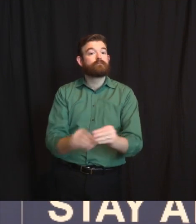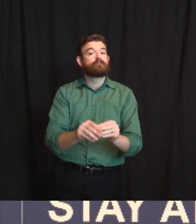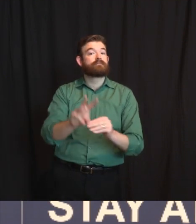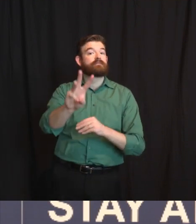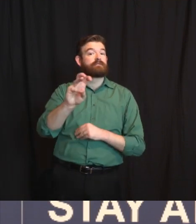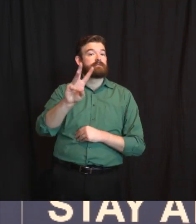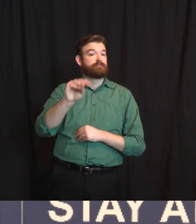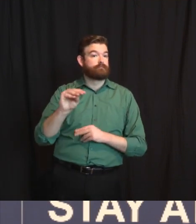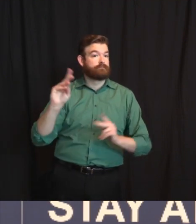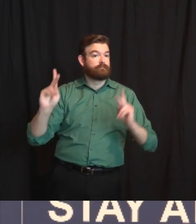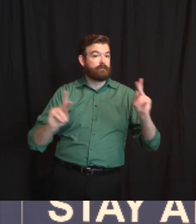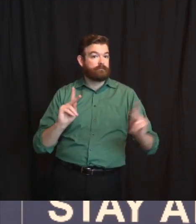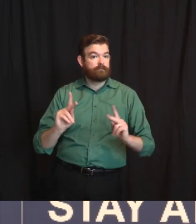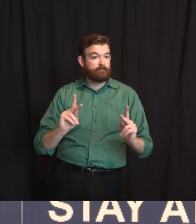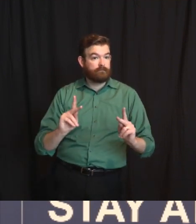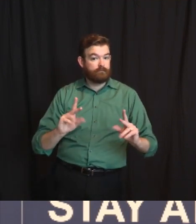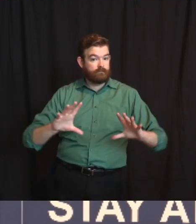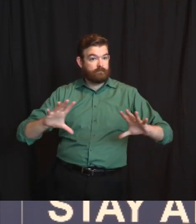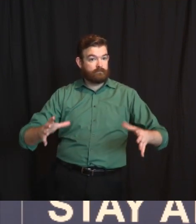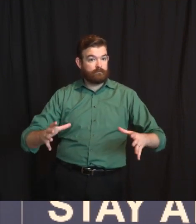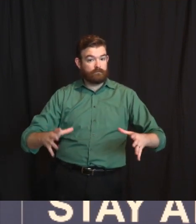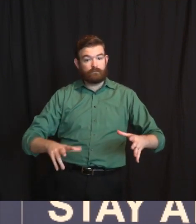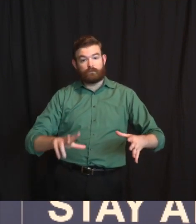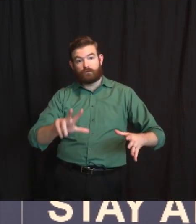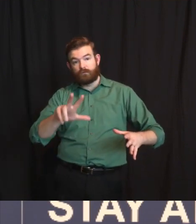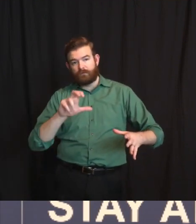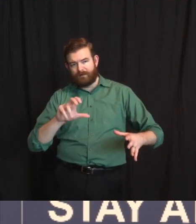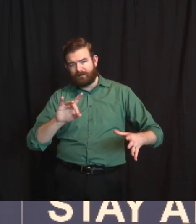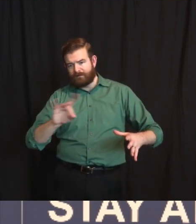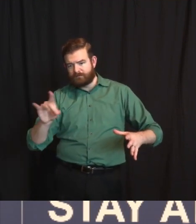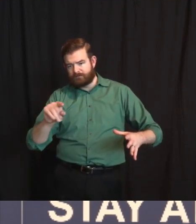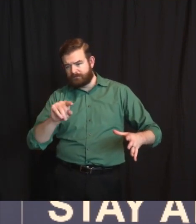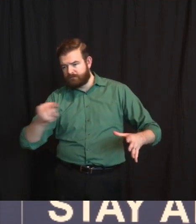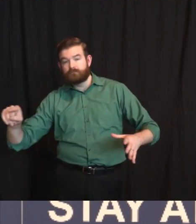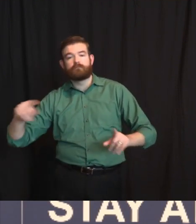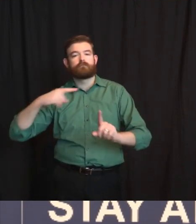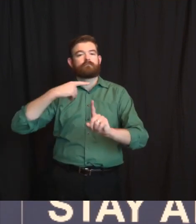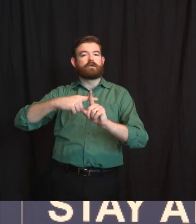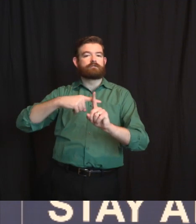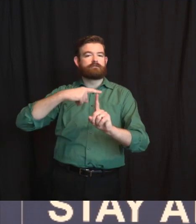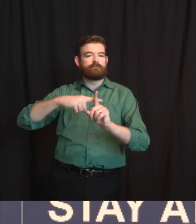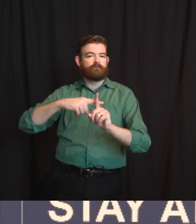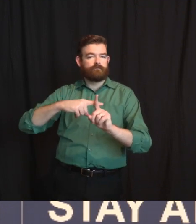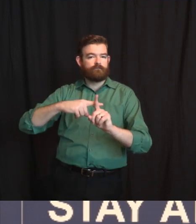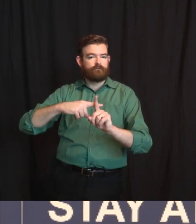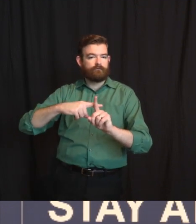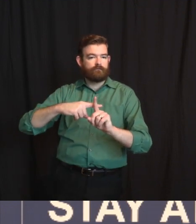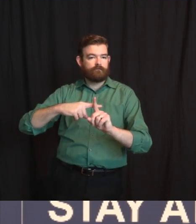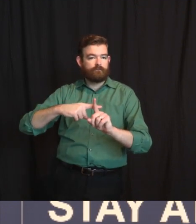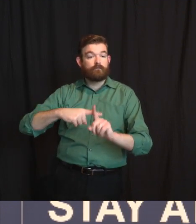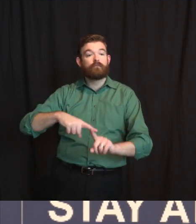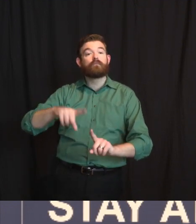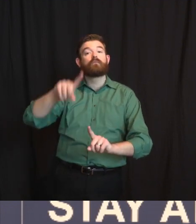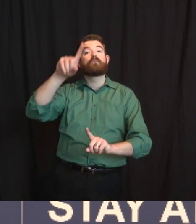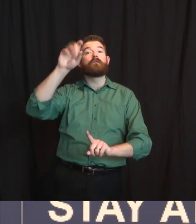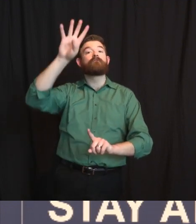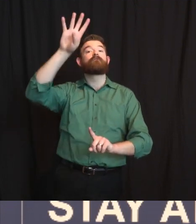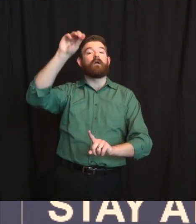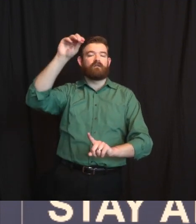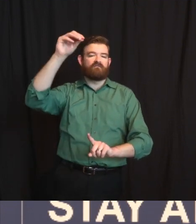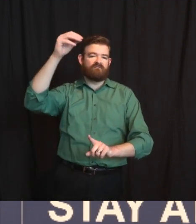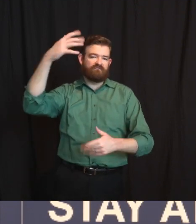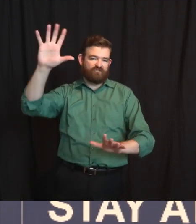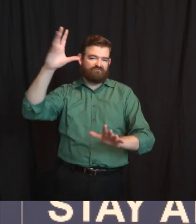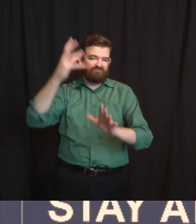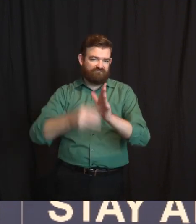patients testing positive and a total of 140 deaths. Our state psychiatric hospitals, with a